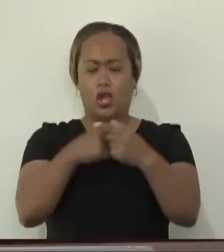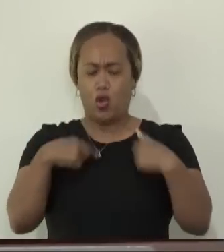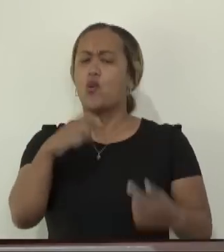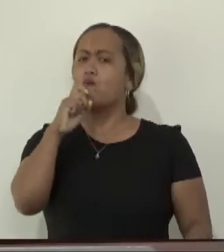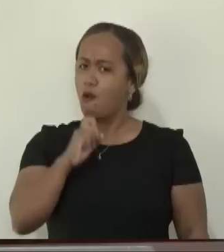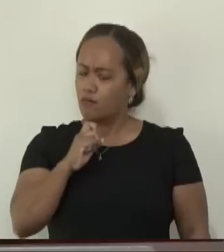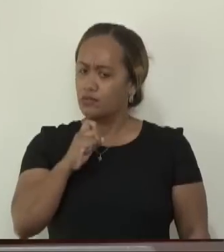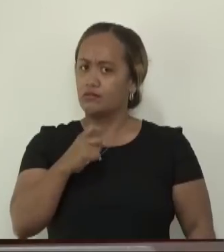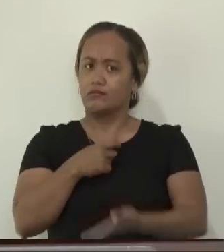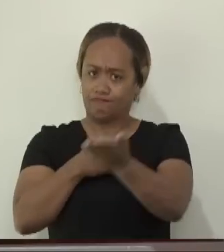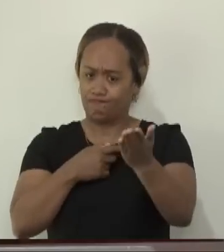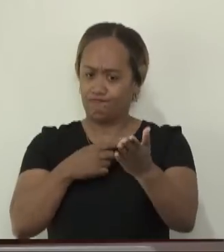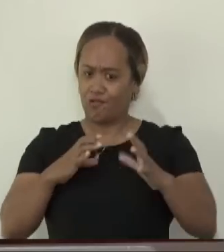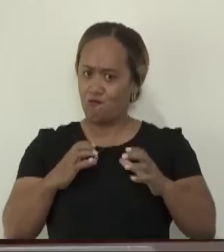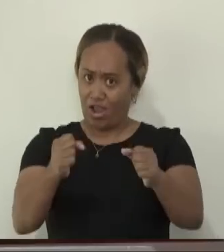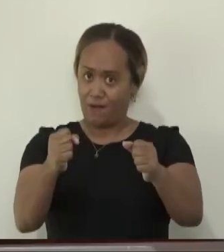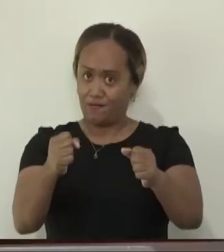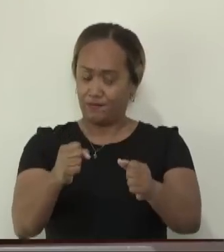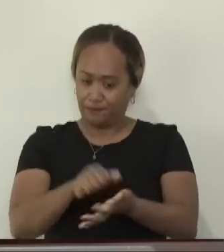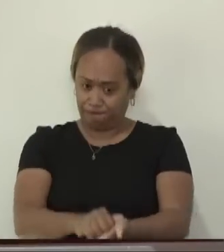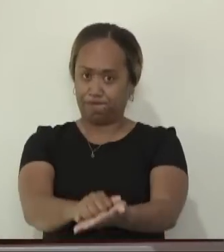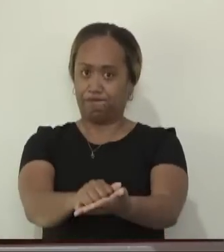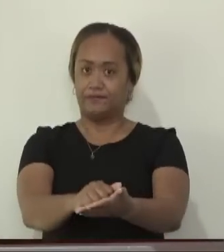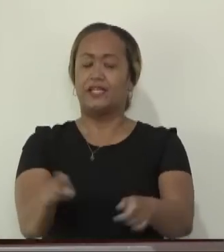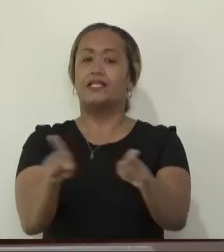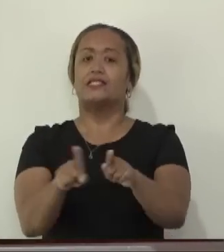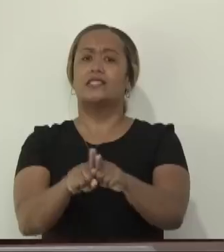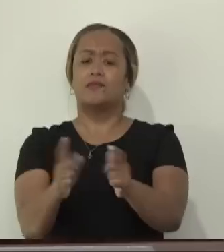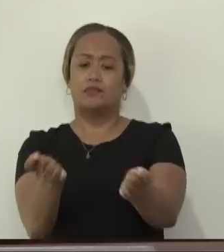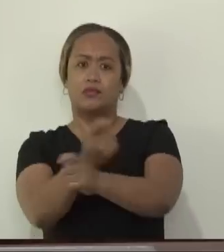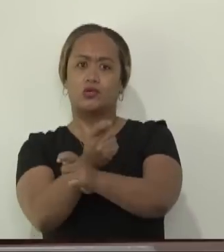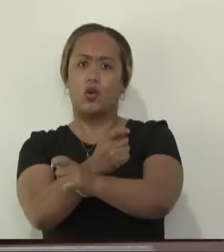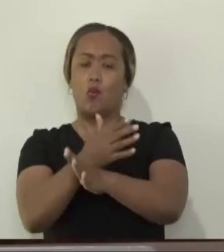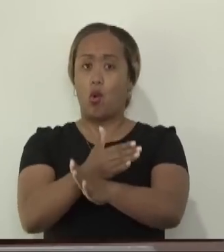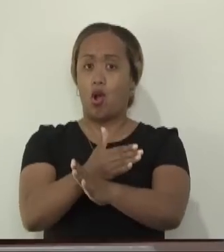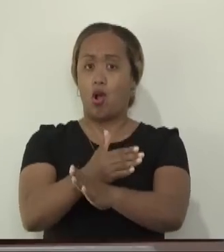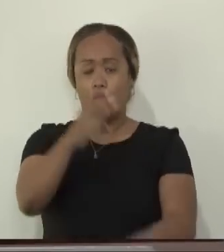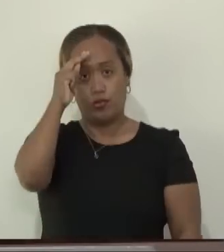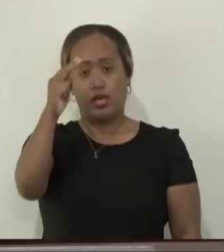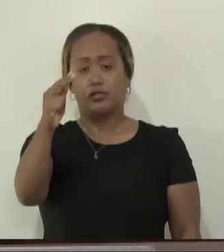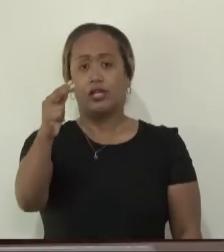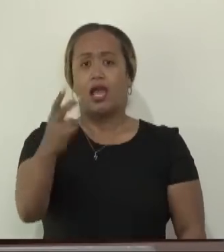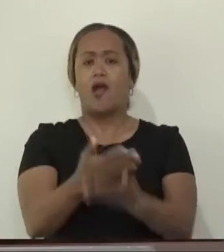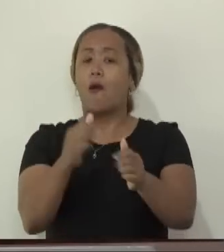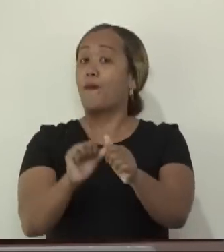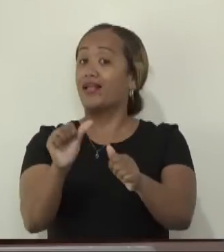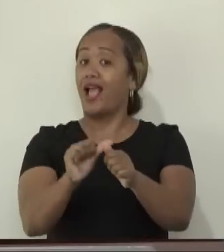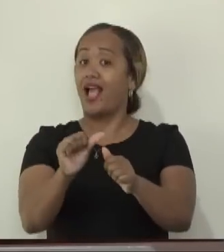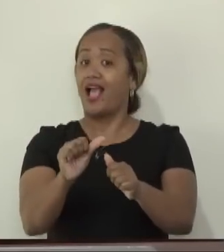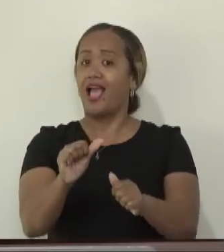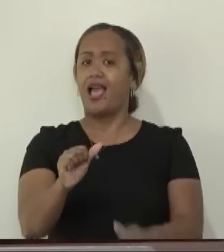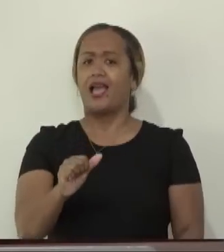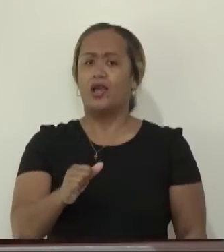you that we would restore freedom, but the work of transforming our nation for the better is